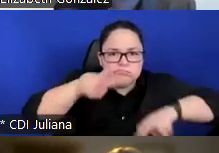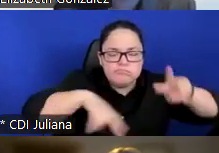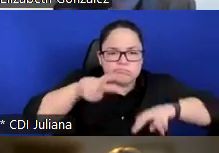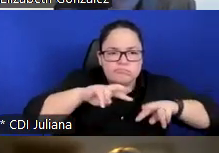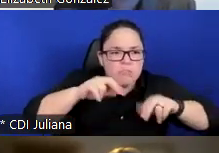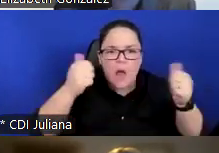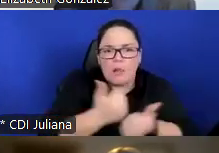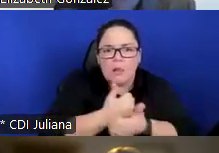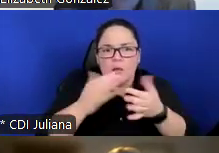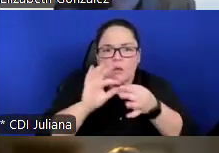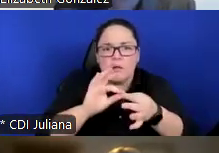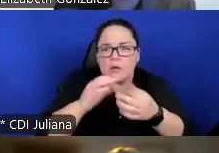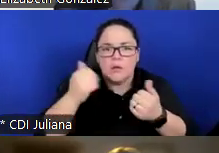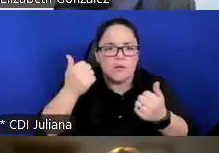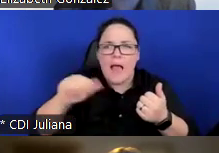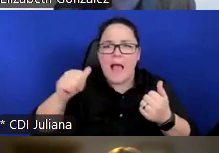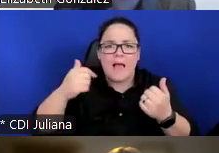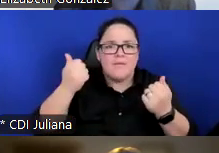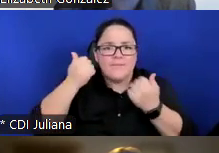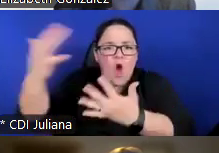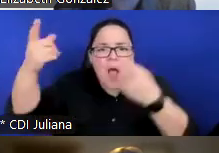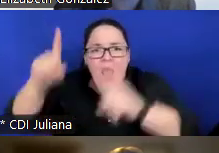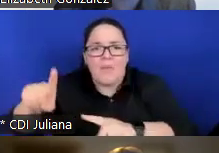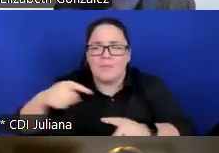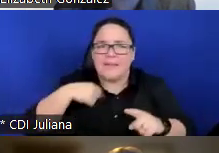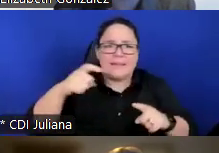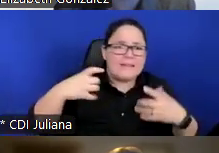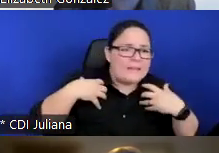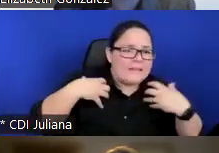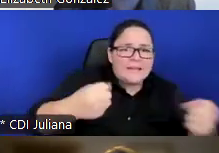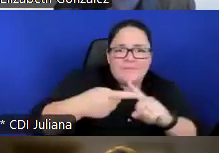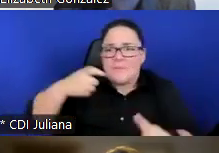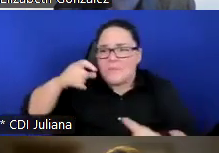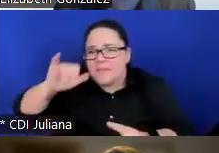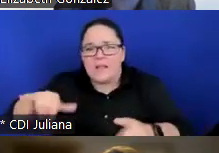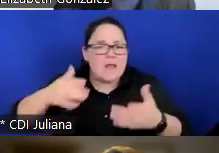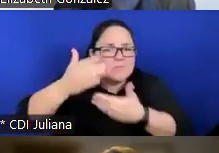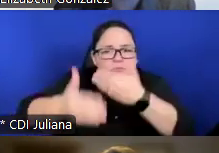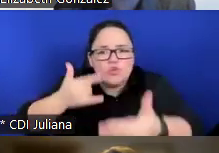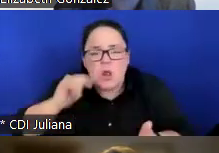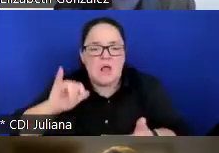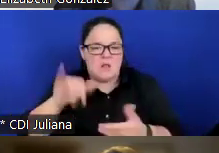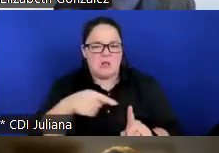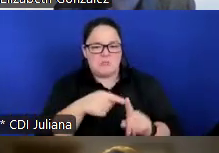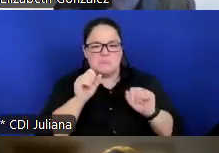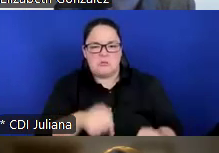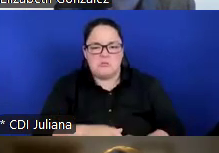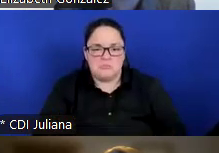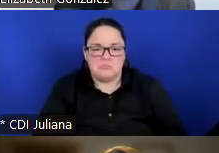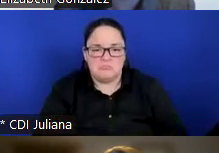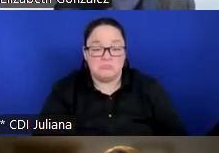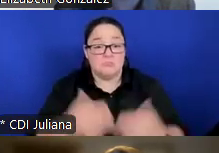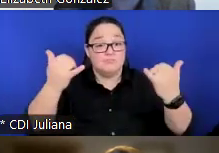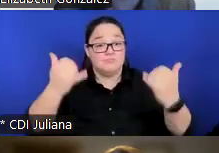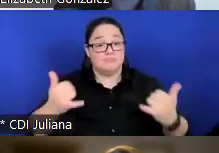resources. This series of presentations, so far last week, we had a session